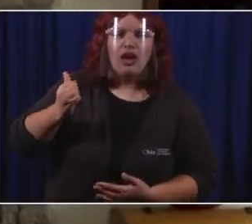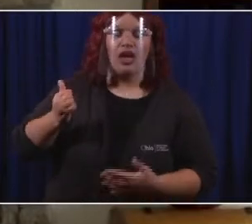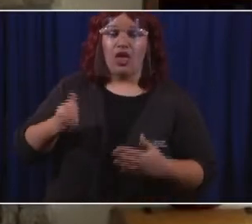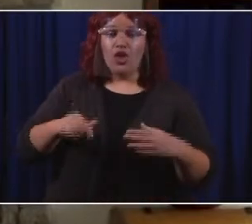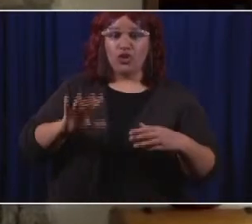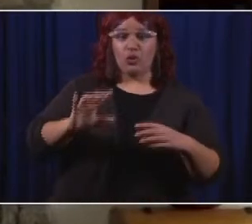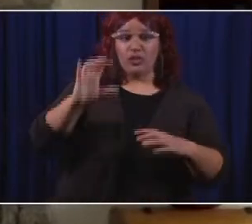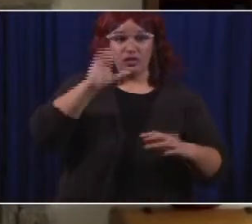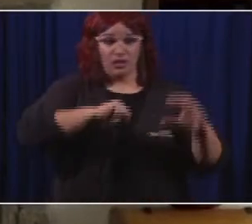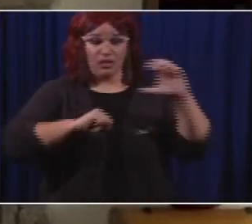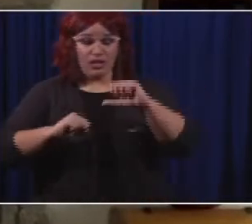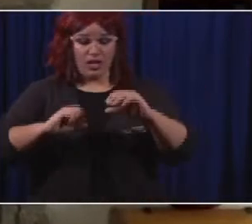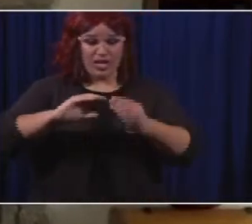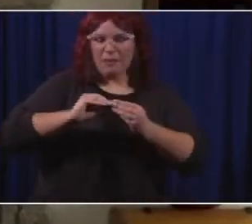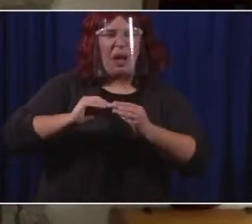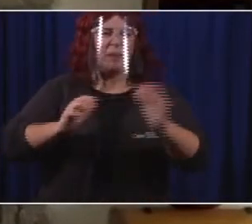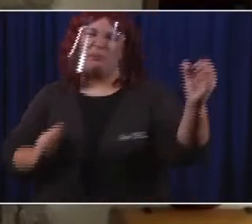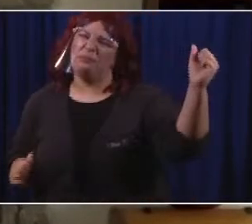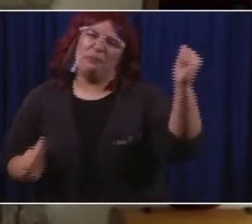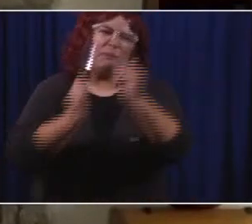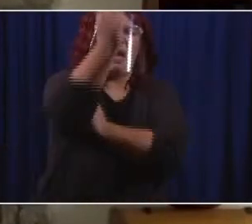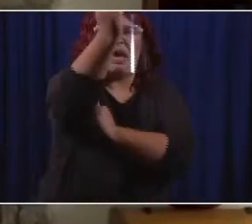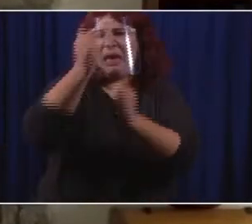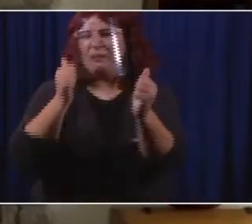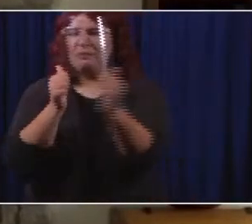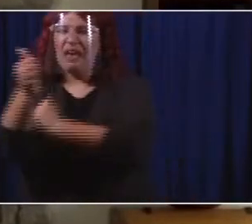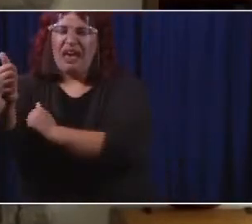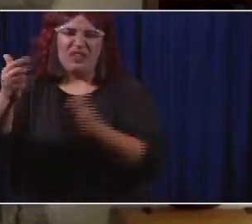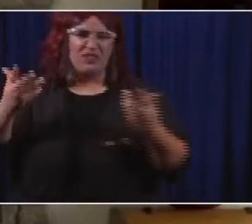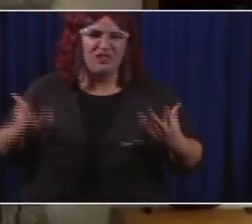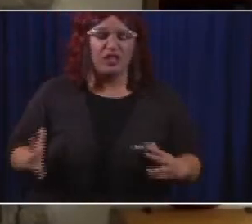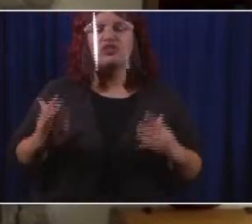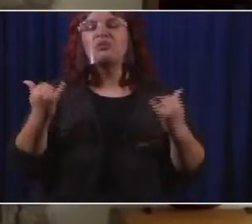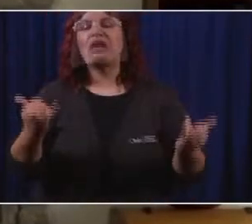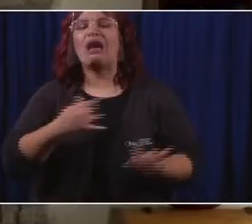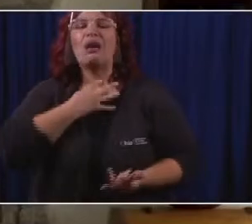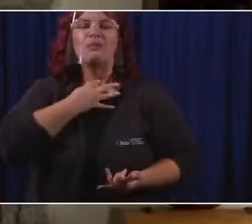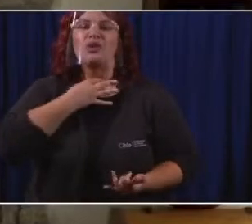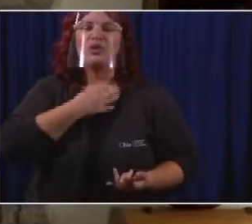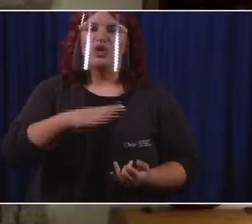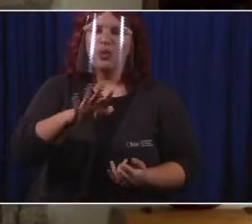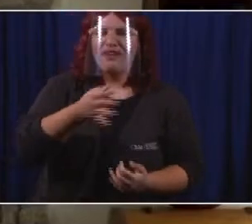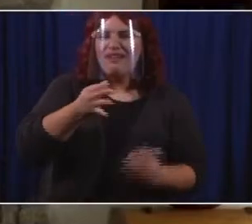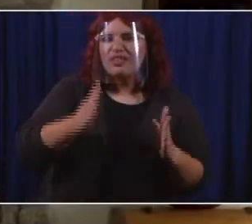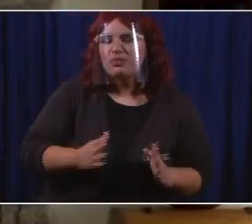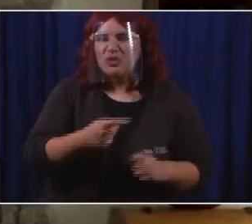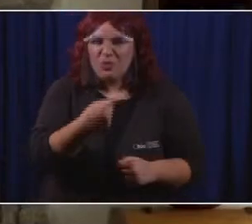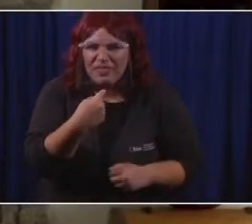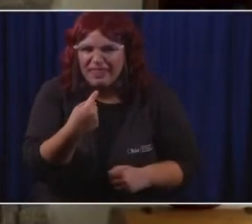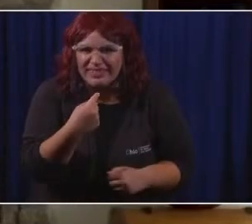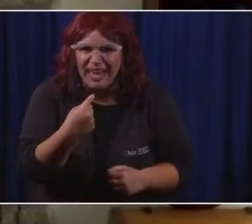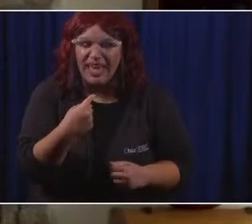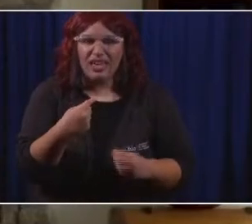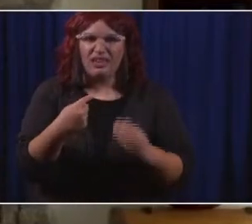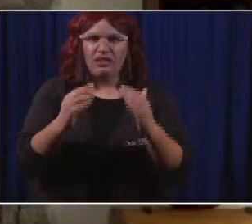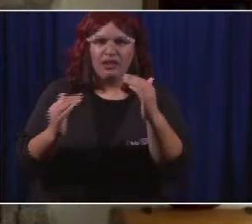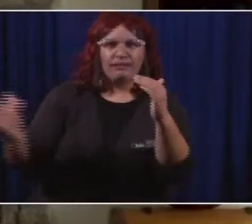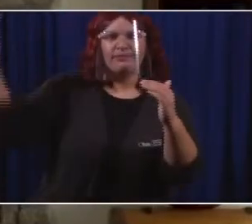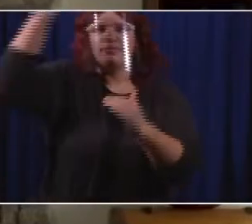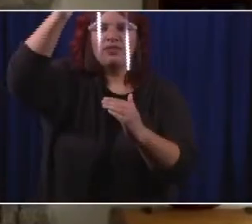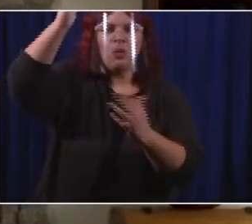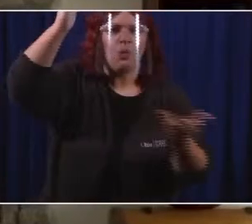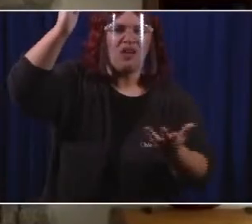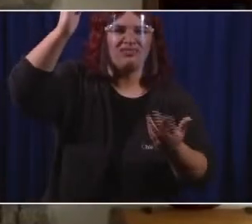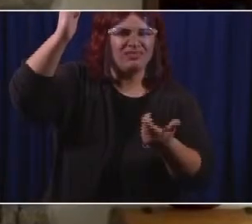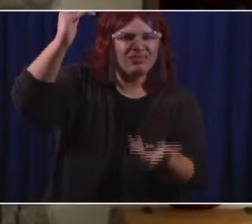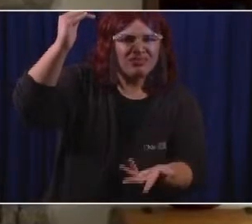current projections and your health experts saying we could see as far as a peak of new cases per day goes in Ohio if things continue the way they're headed?